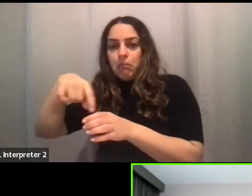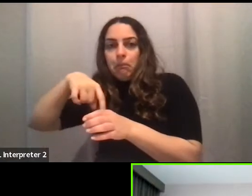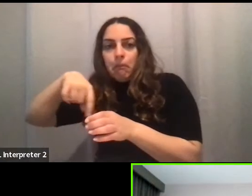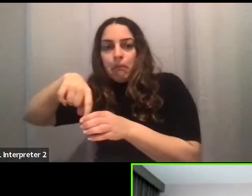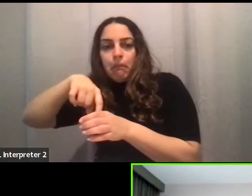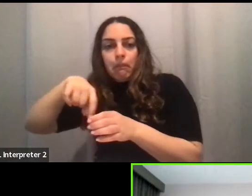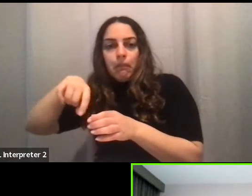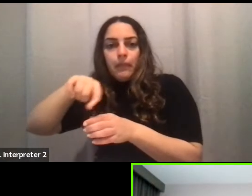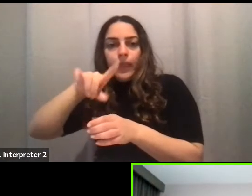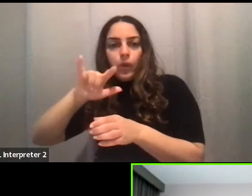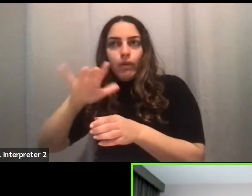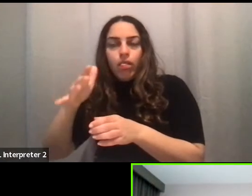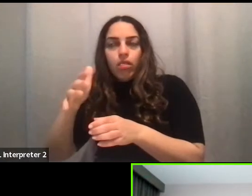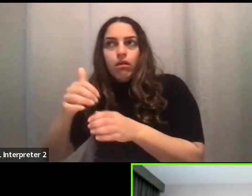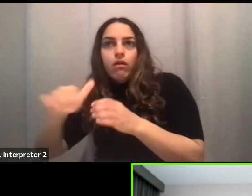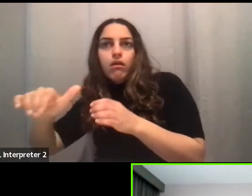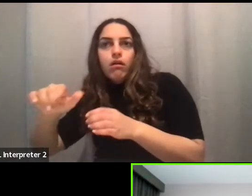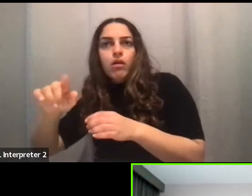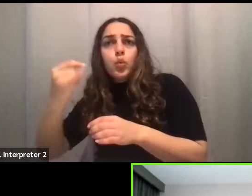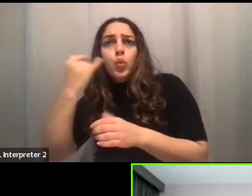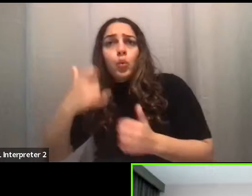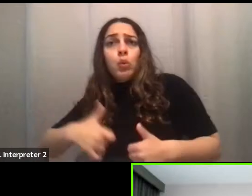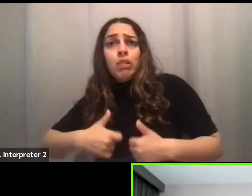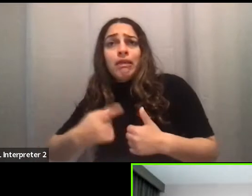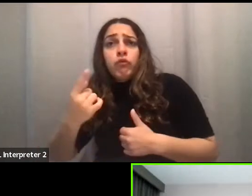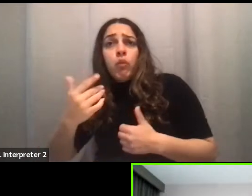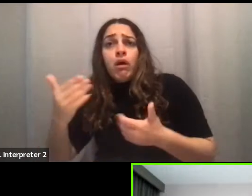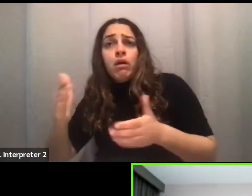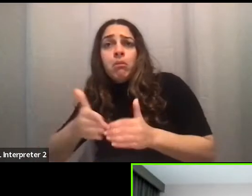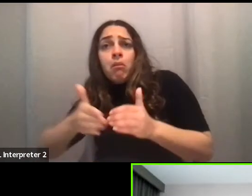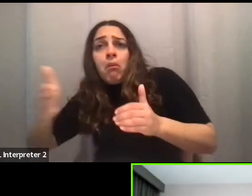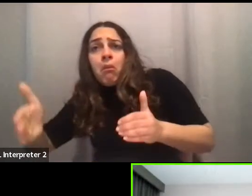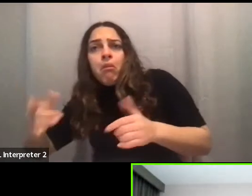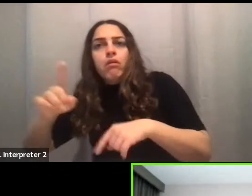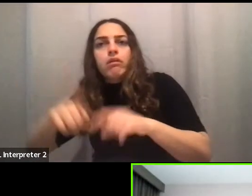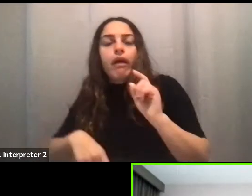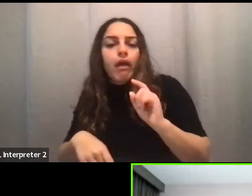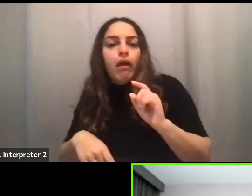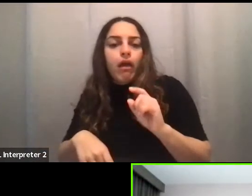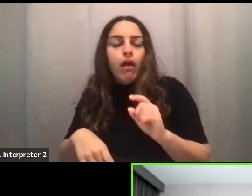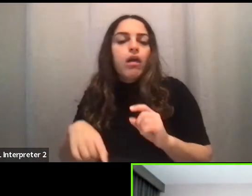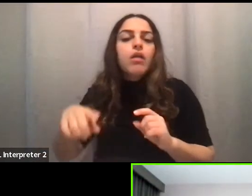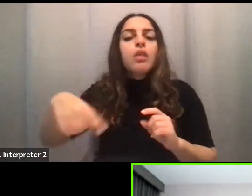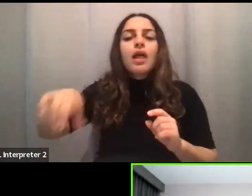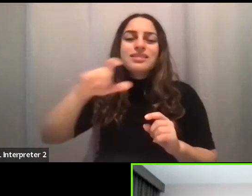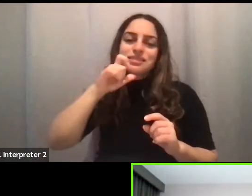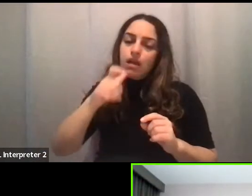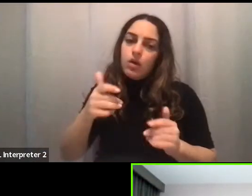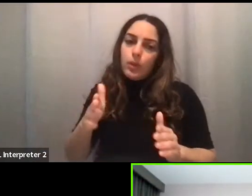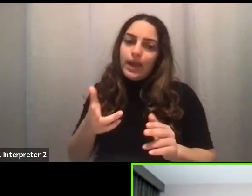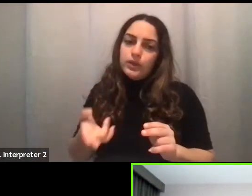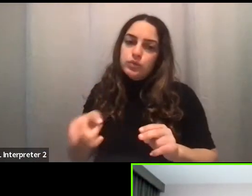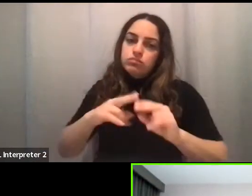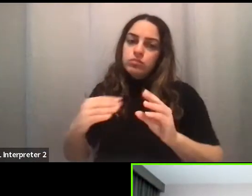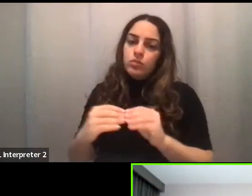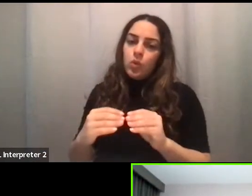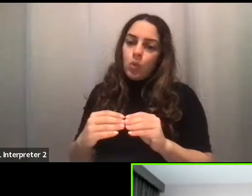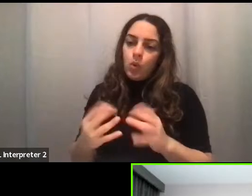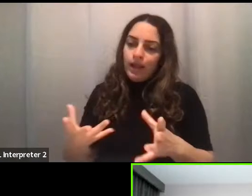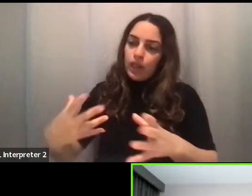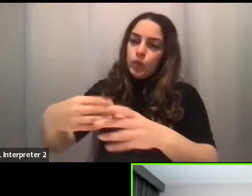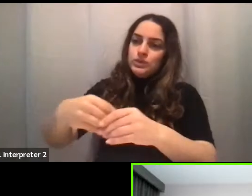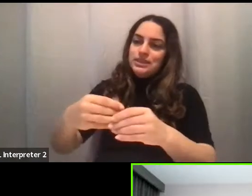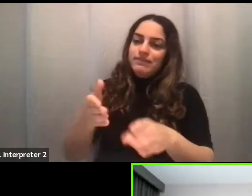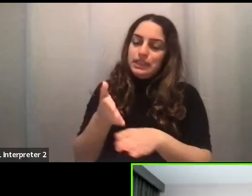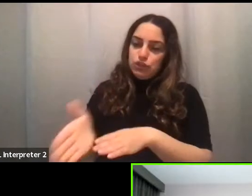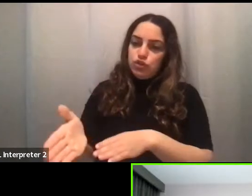block beyond the boundaries these are not ways to uh increase the inclusiveness of the industry and open the doors to